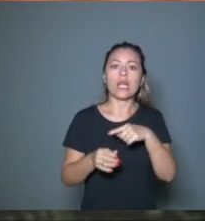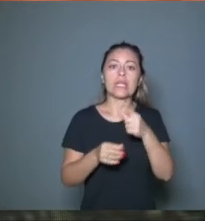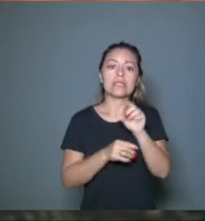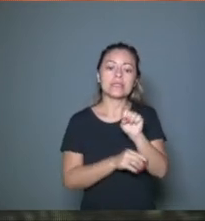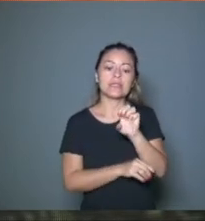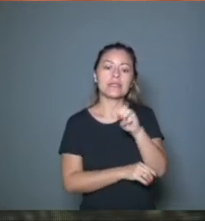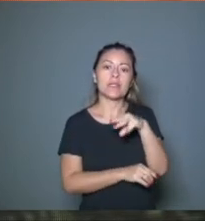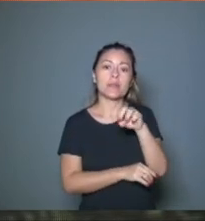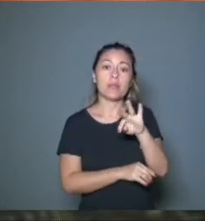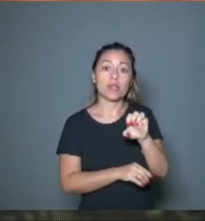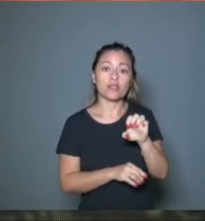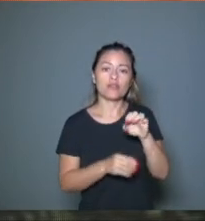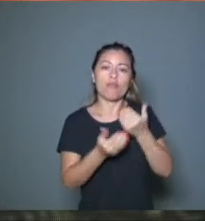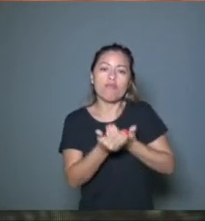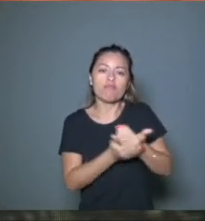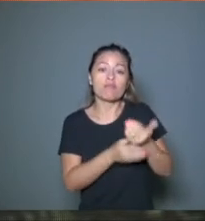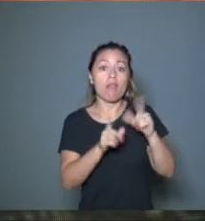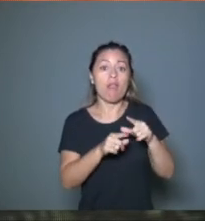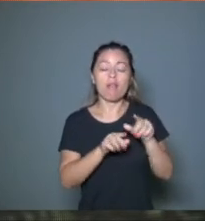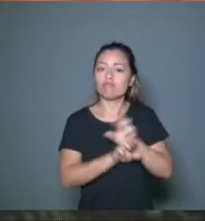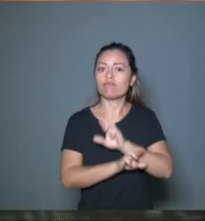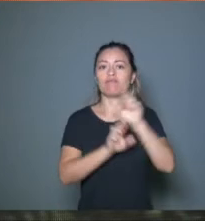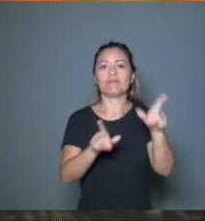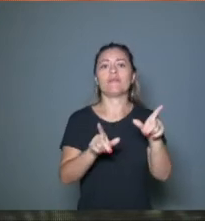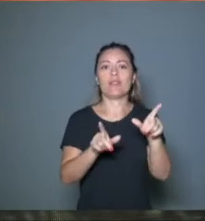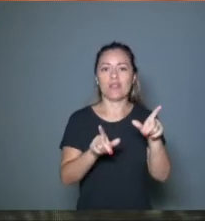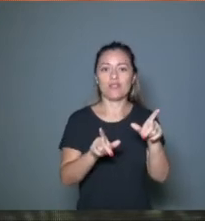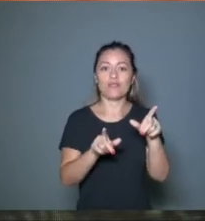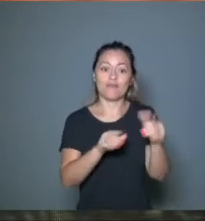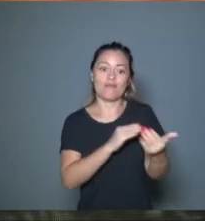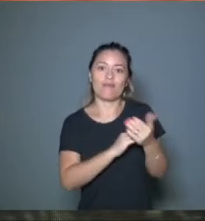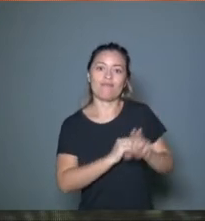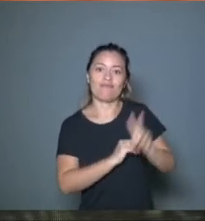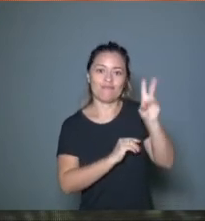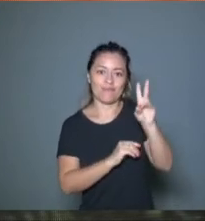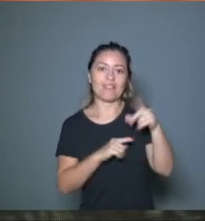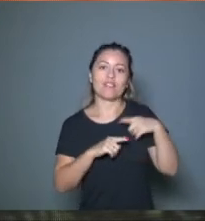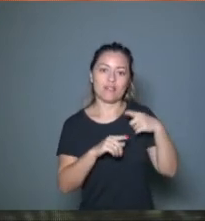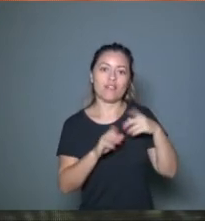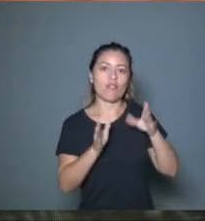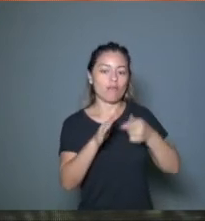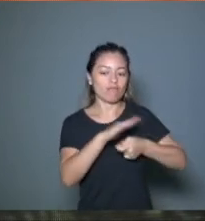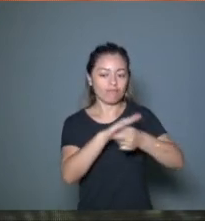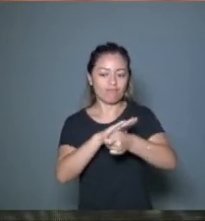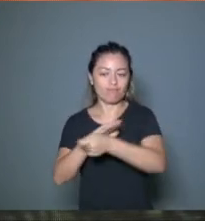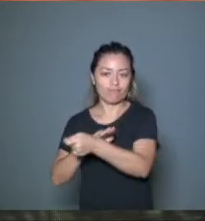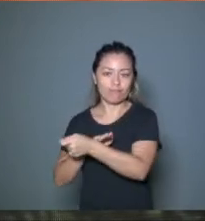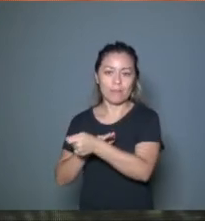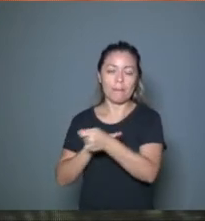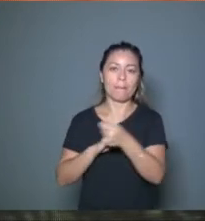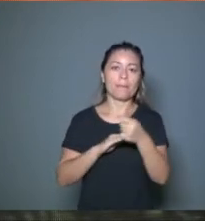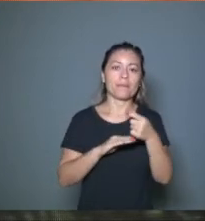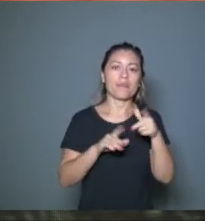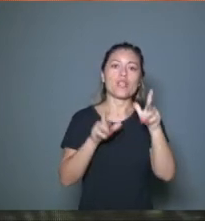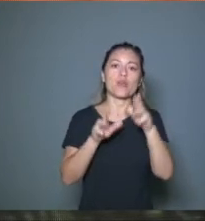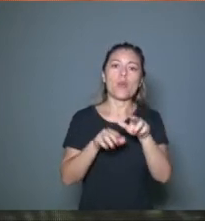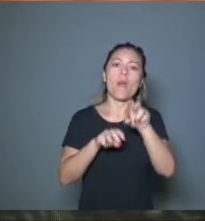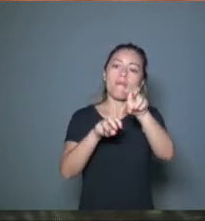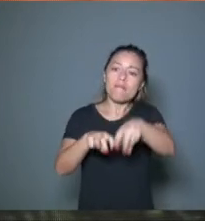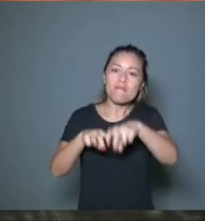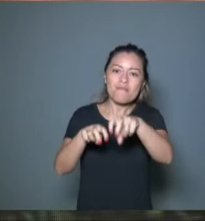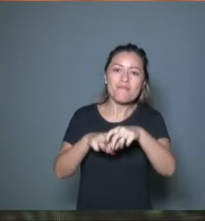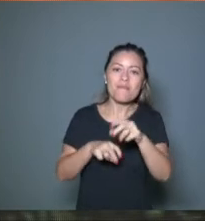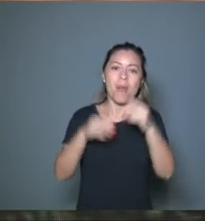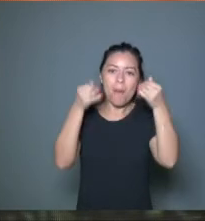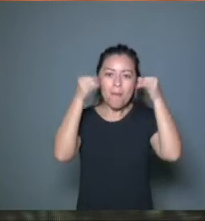Diversification, as you mentioned. So, indeed, our seed product is diversification. We are investing, we'll go on